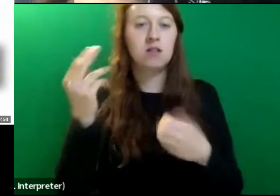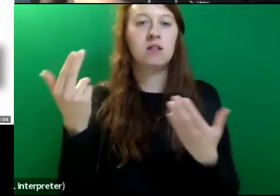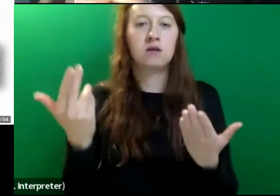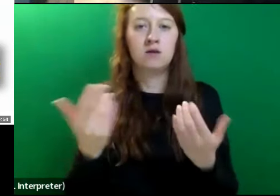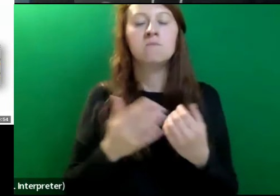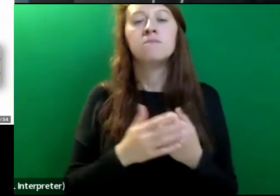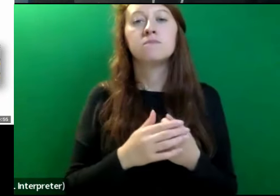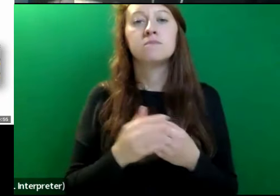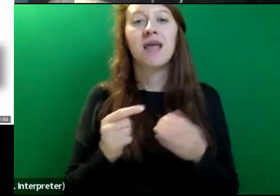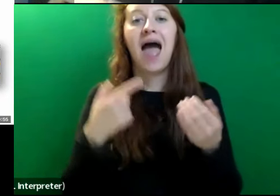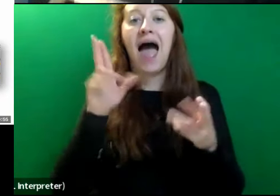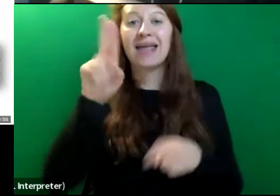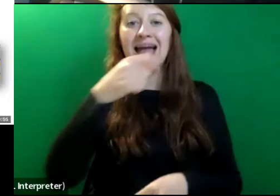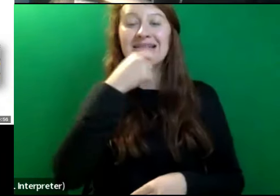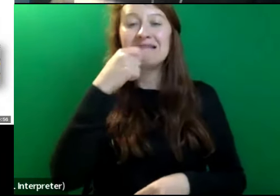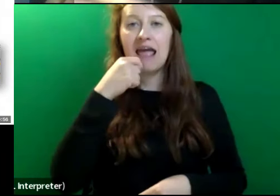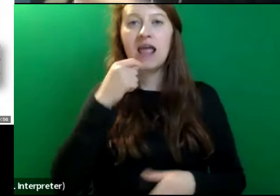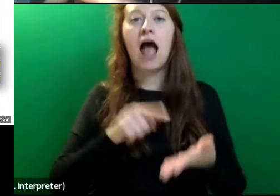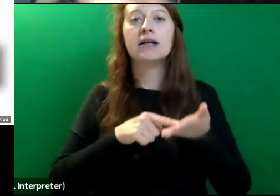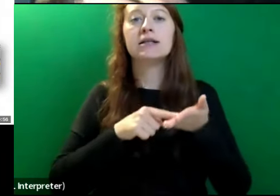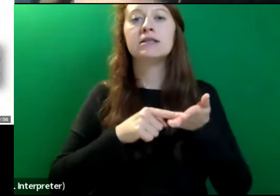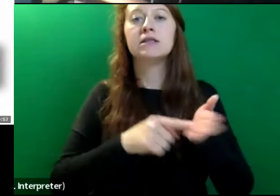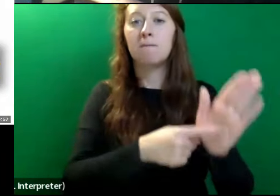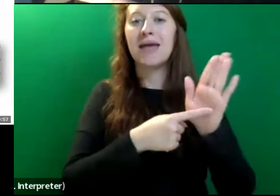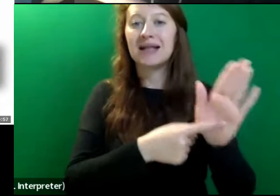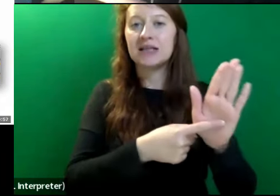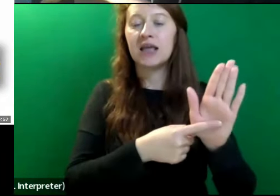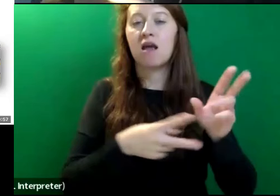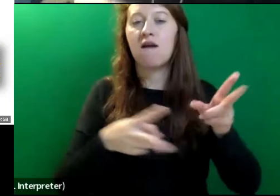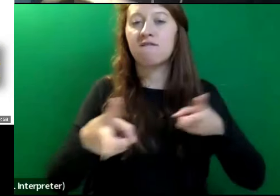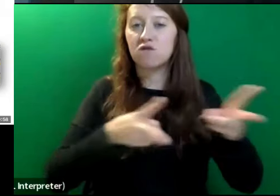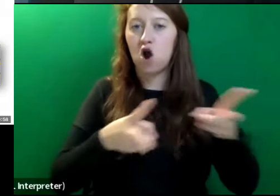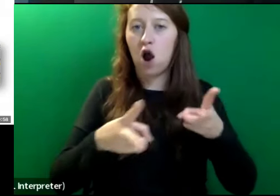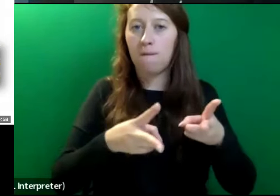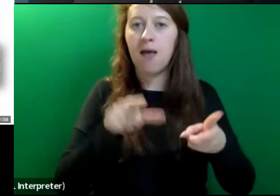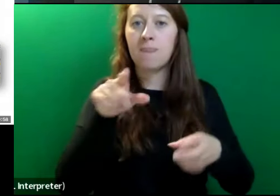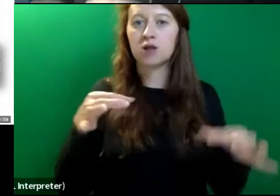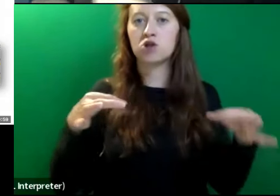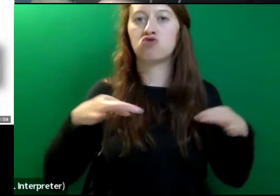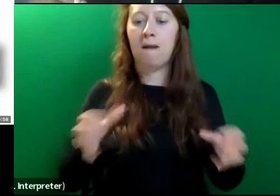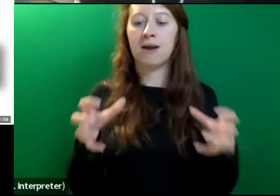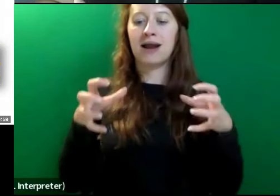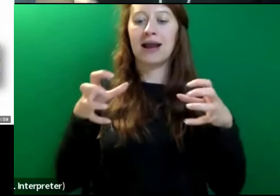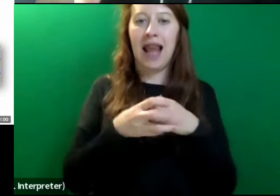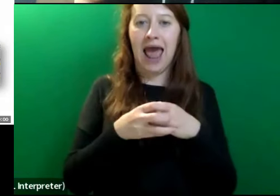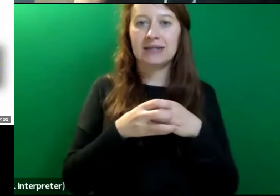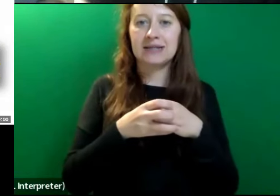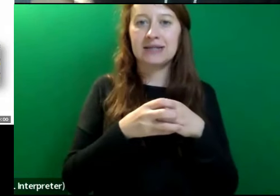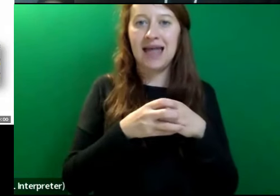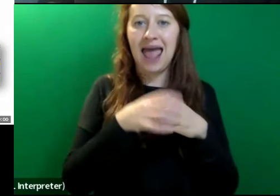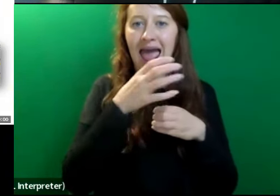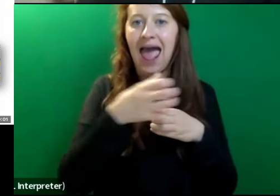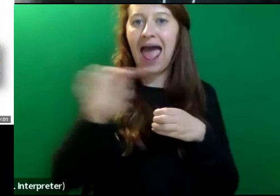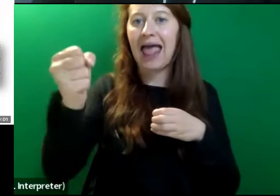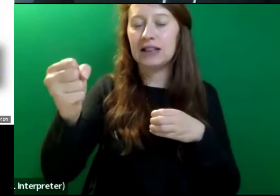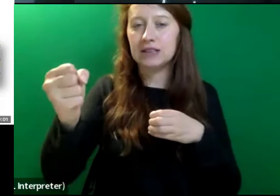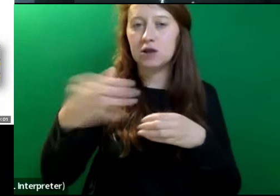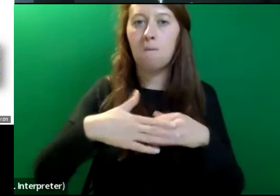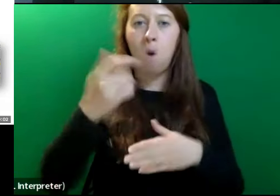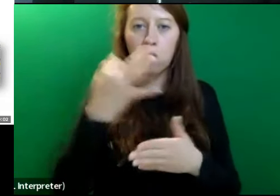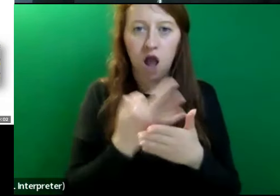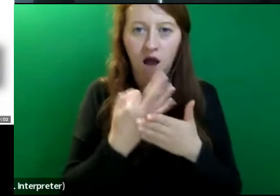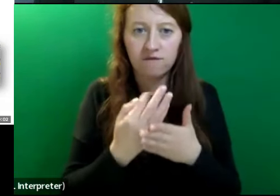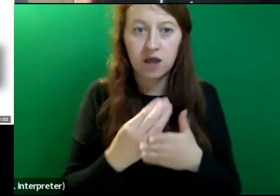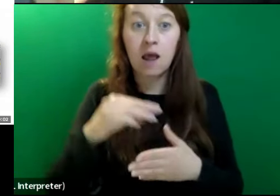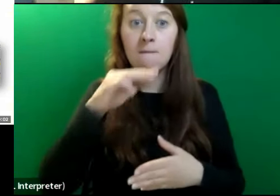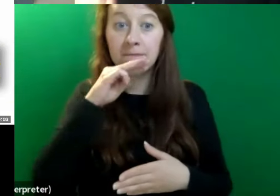depicting verbs are the grammatical class that's held most often. And it's held most often on the dominant hand and the